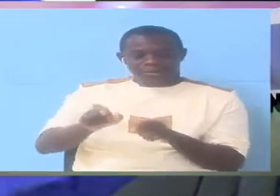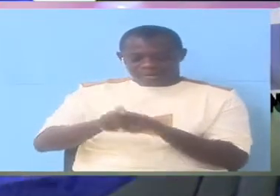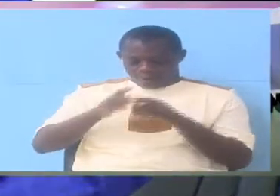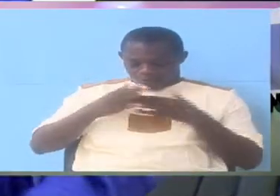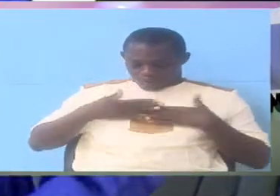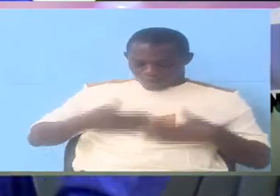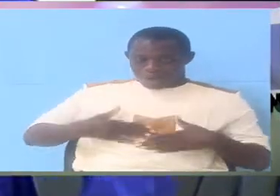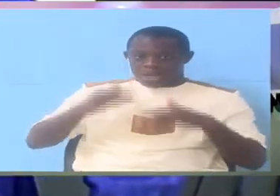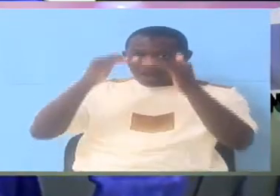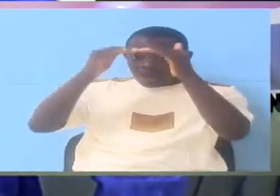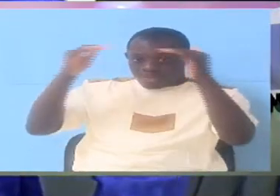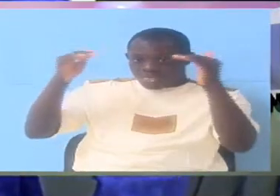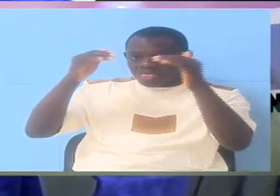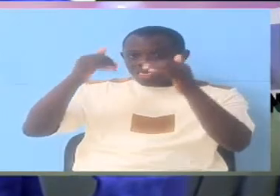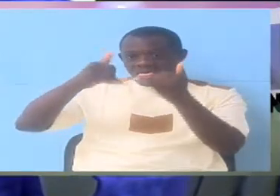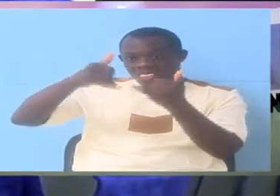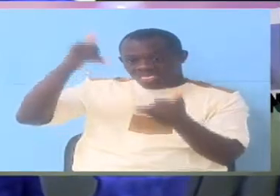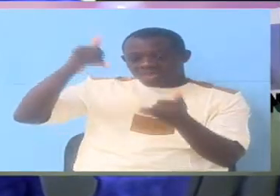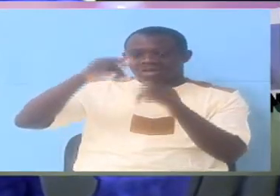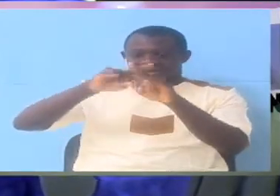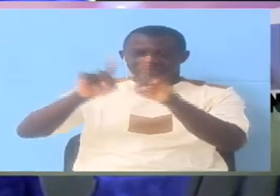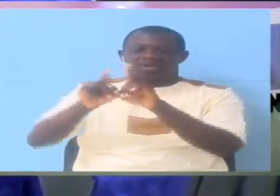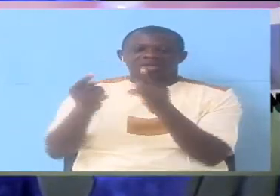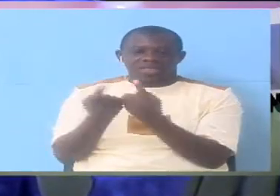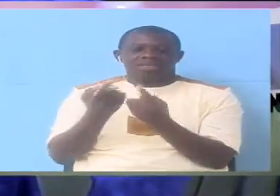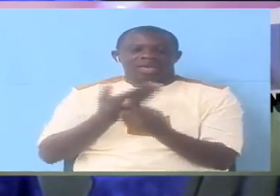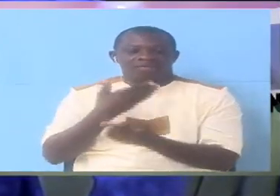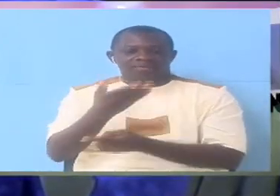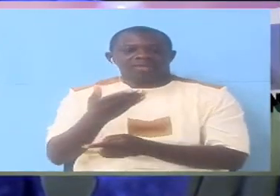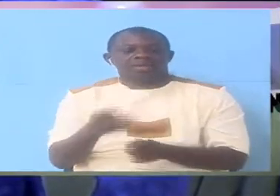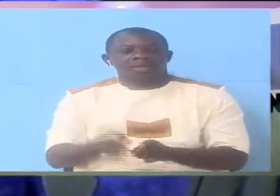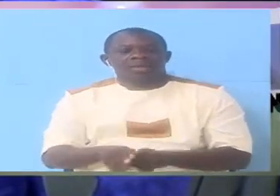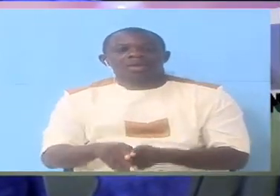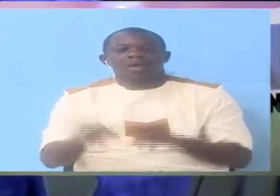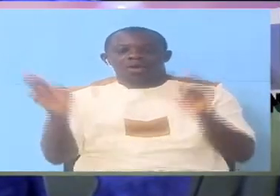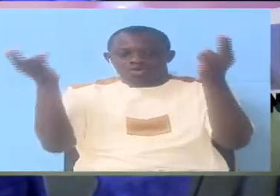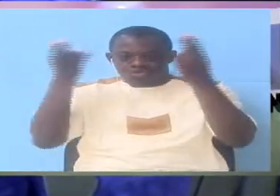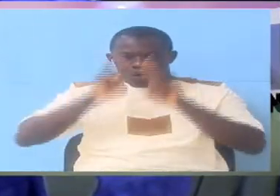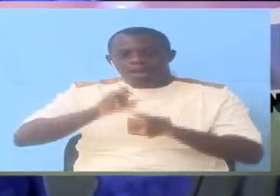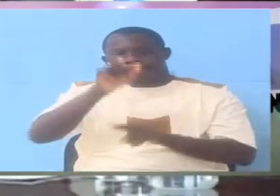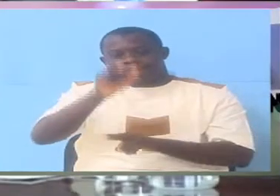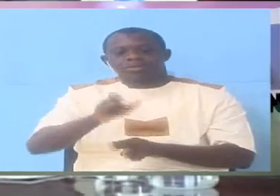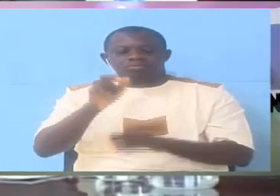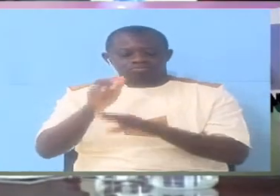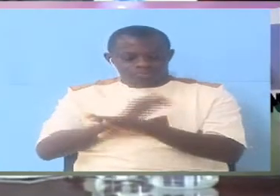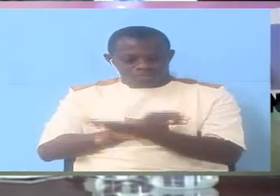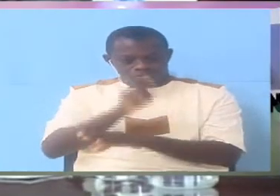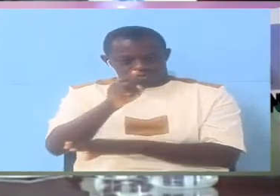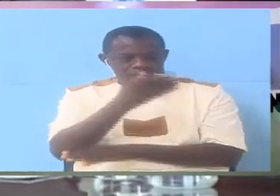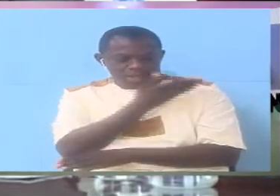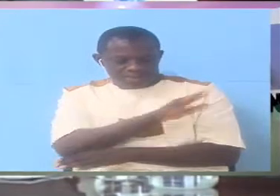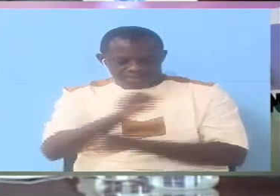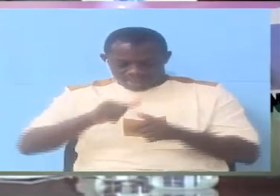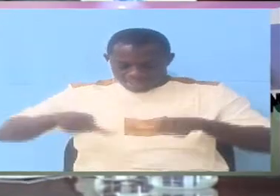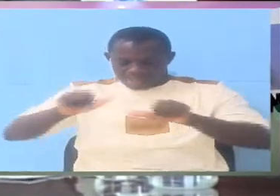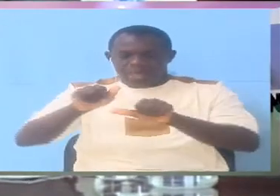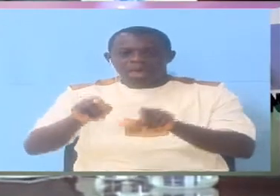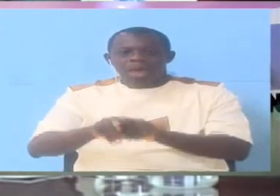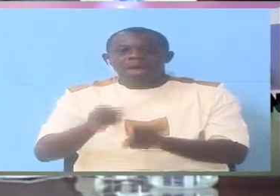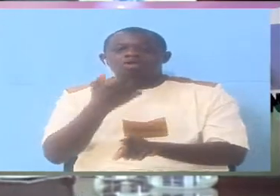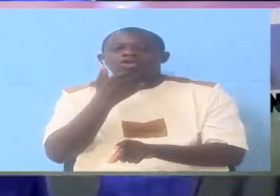But counsel, before you leave this point, the number of people who were kneeling down kneeling, how many were